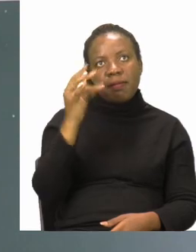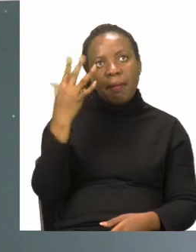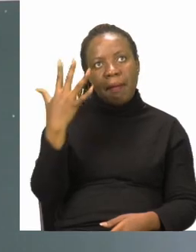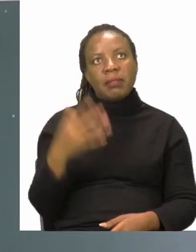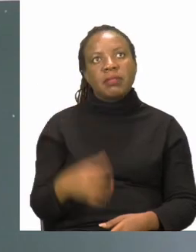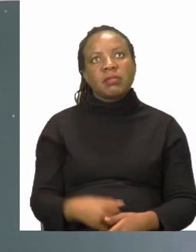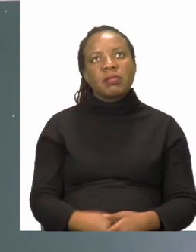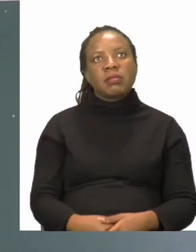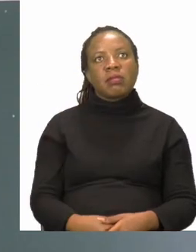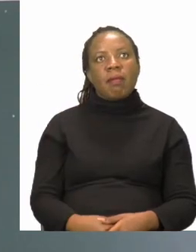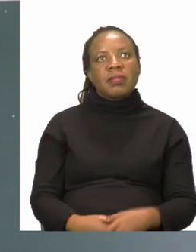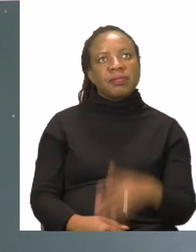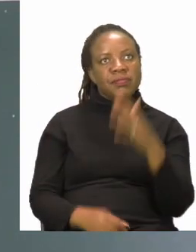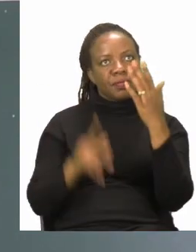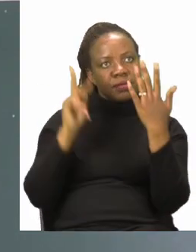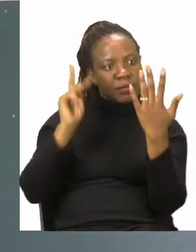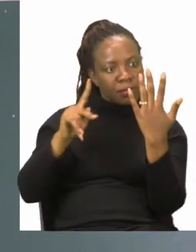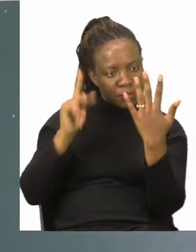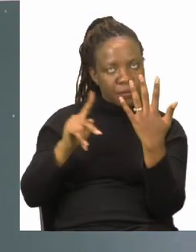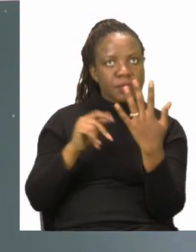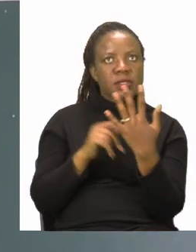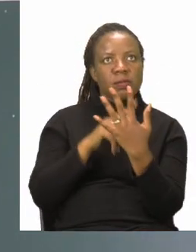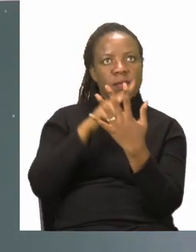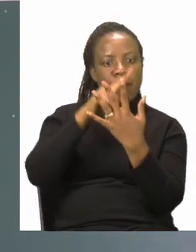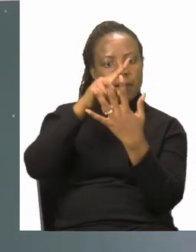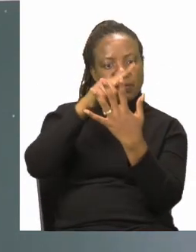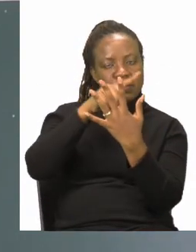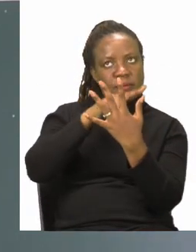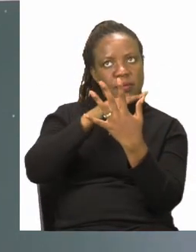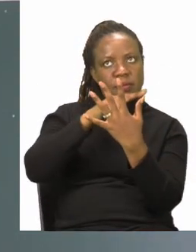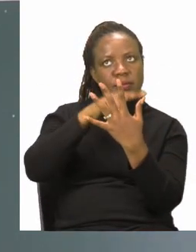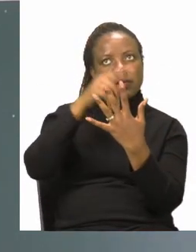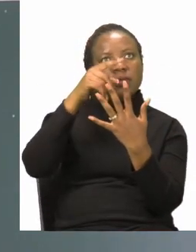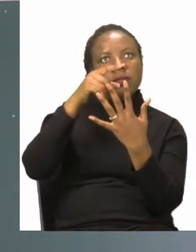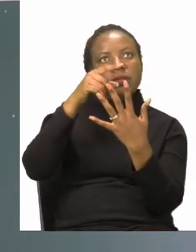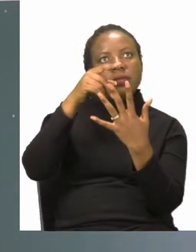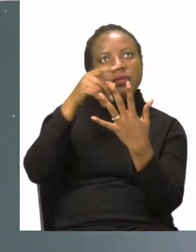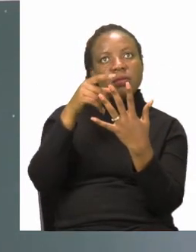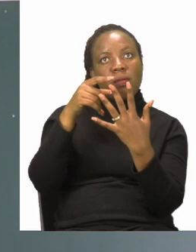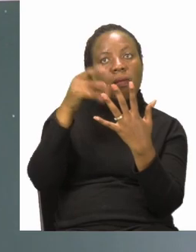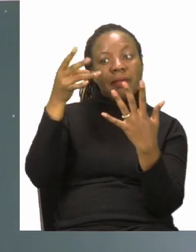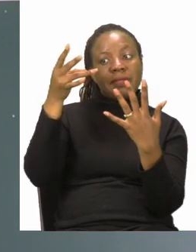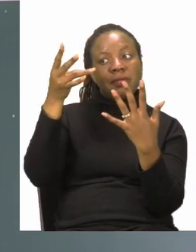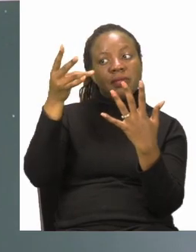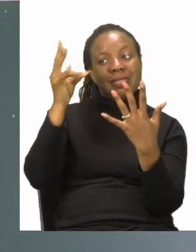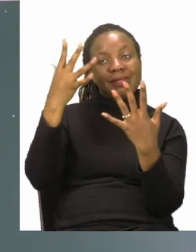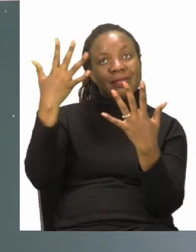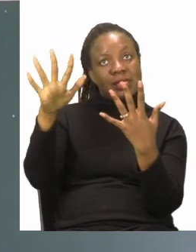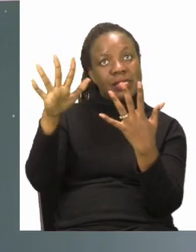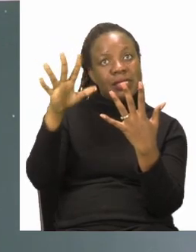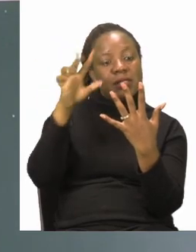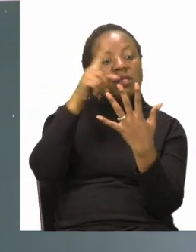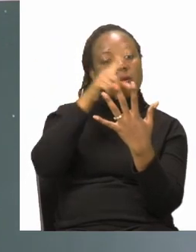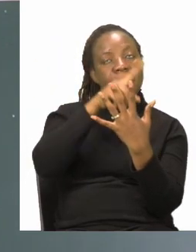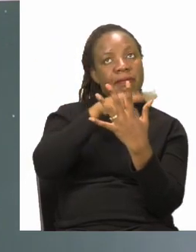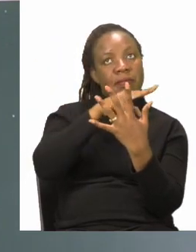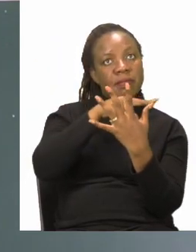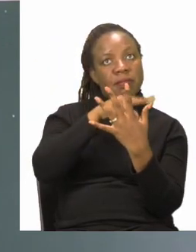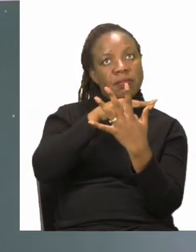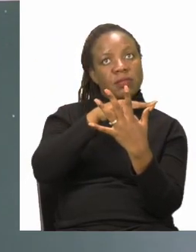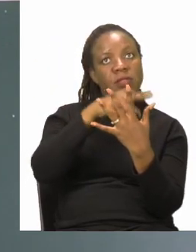75. Let's do one more. If we have to count more or 5 more